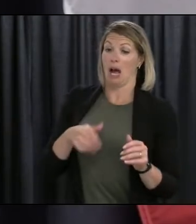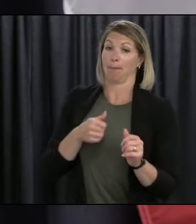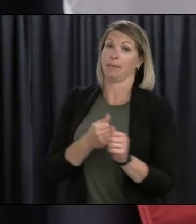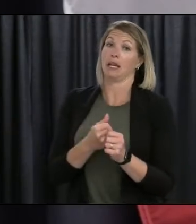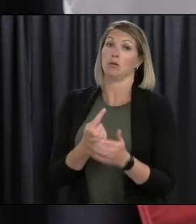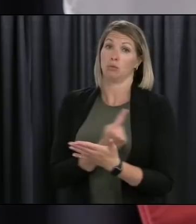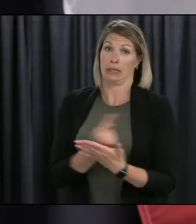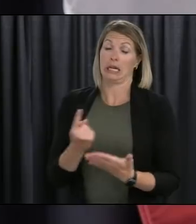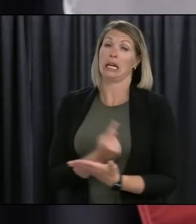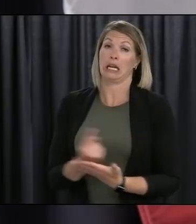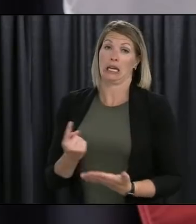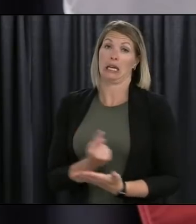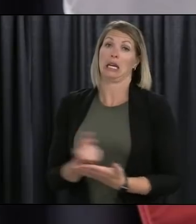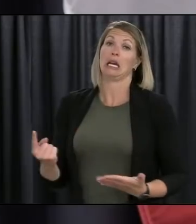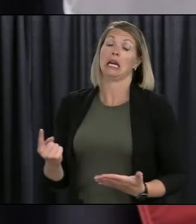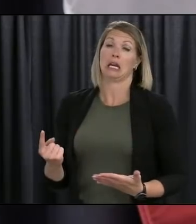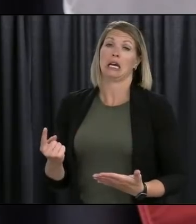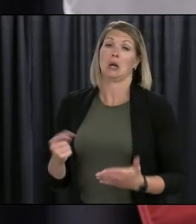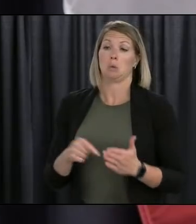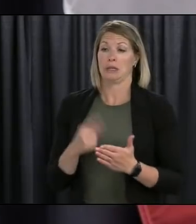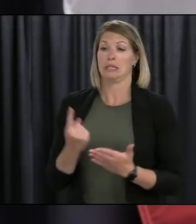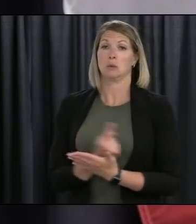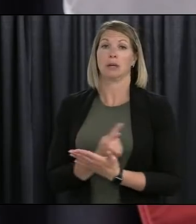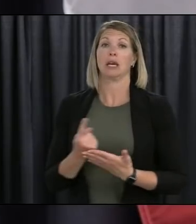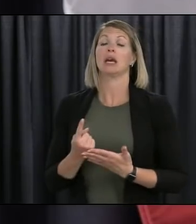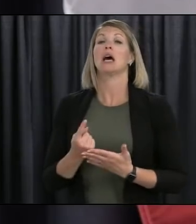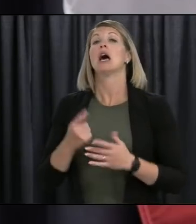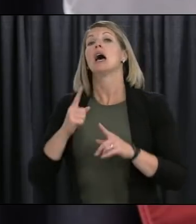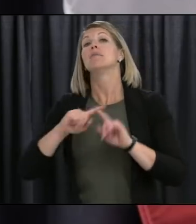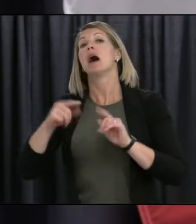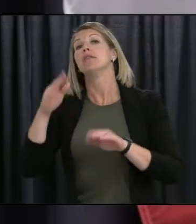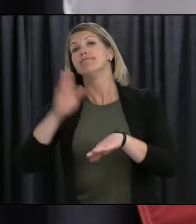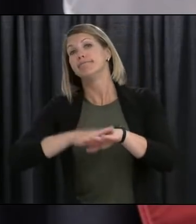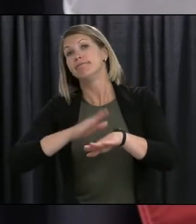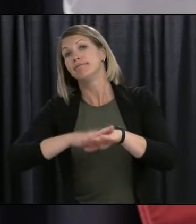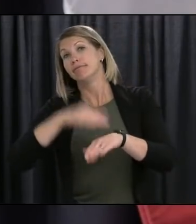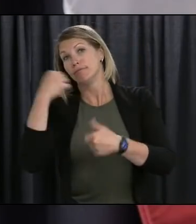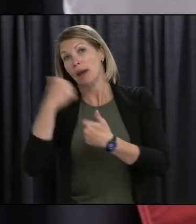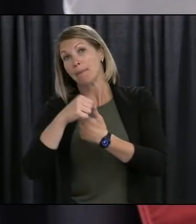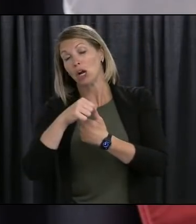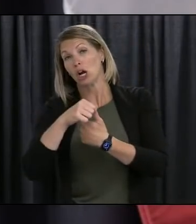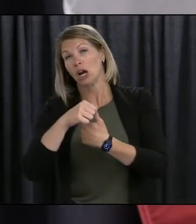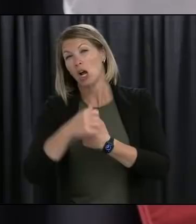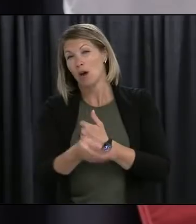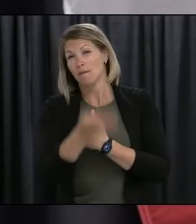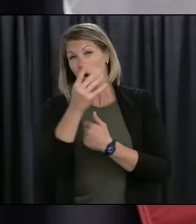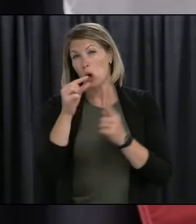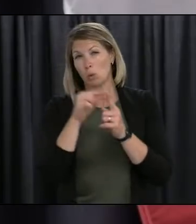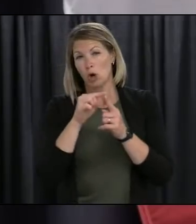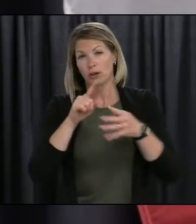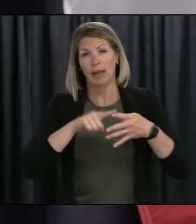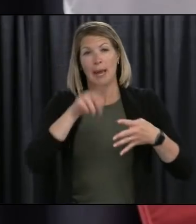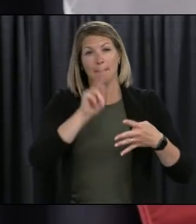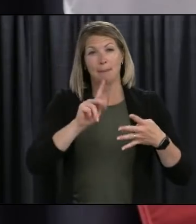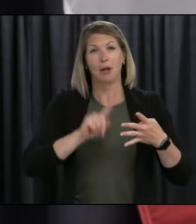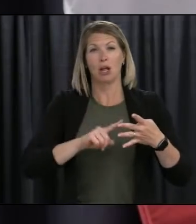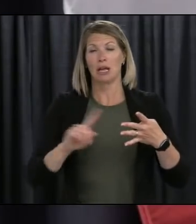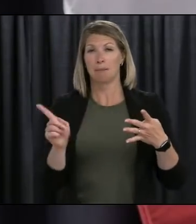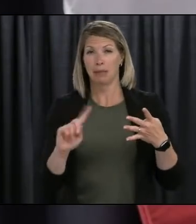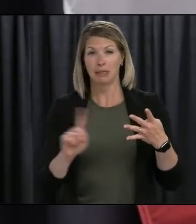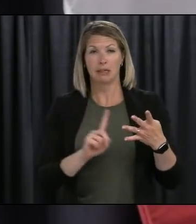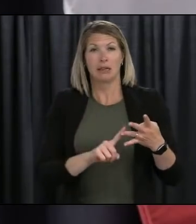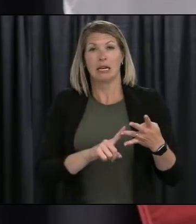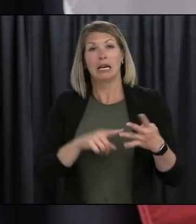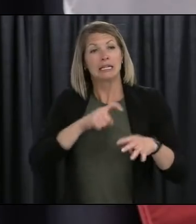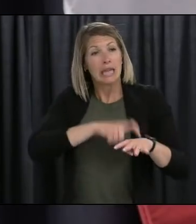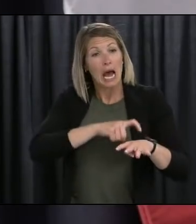in the meantime, I would recommend you recall Dr. Fitzgerald's advice about people, space, time, and place in determining your